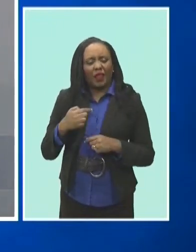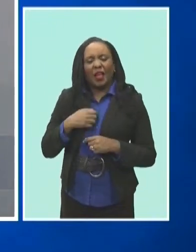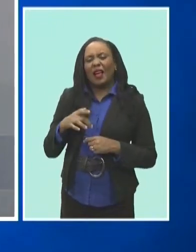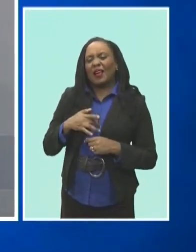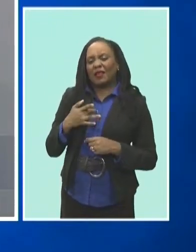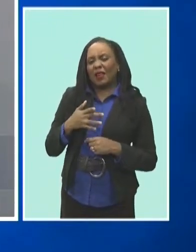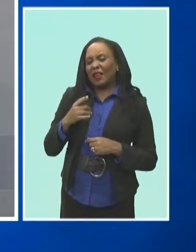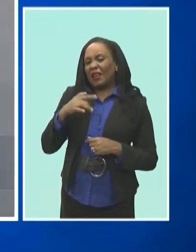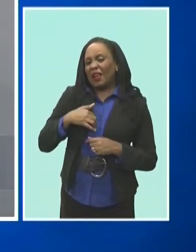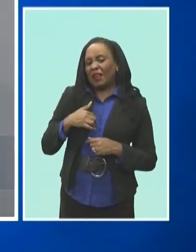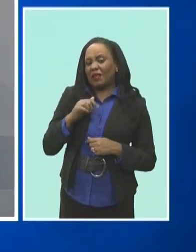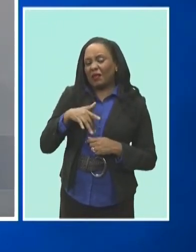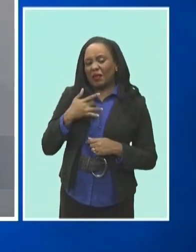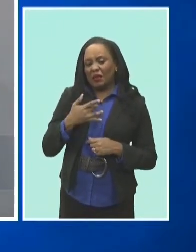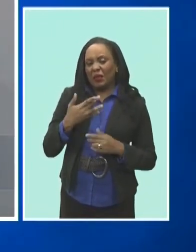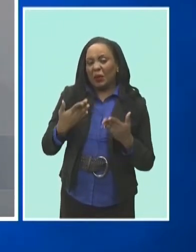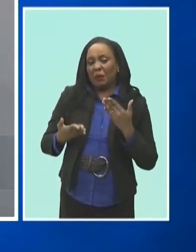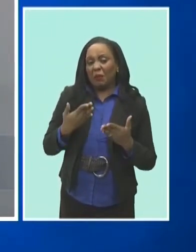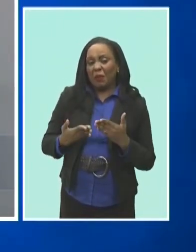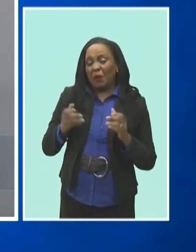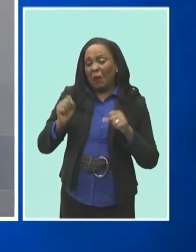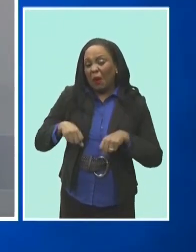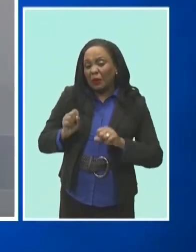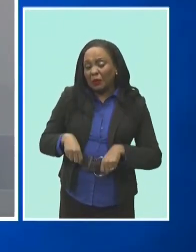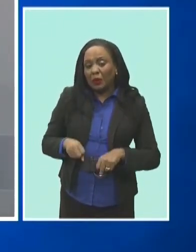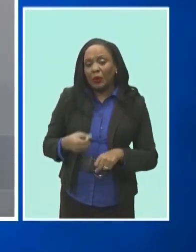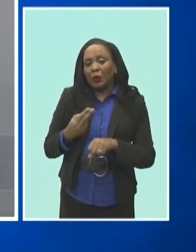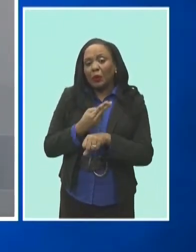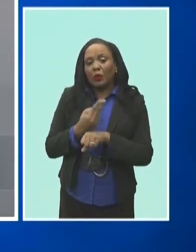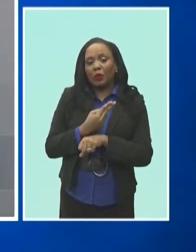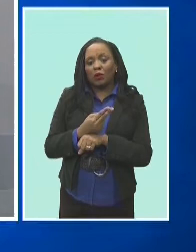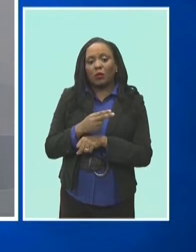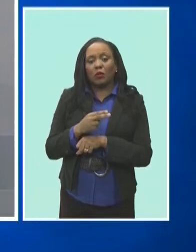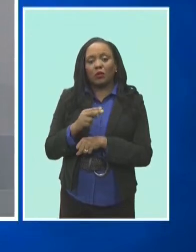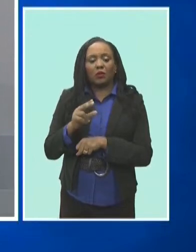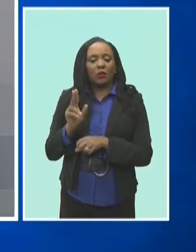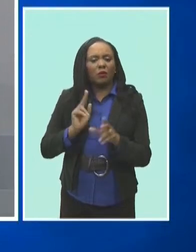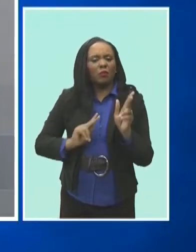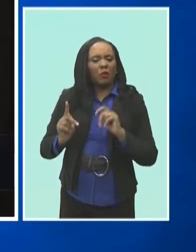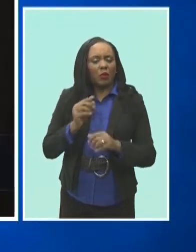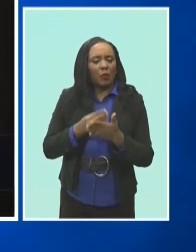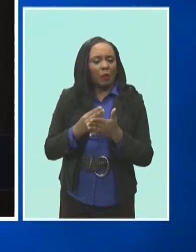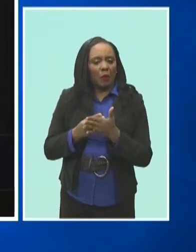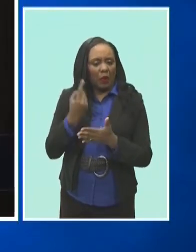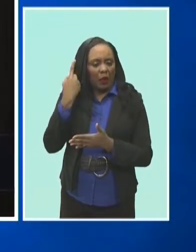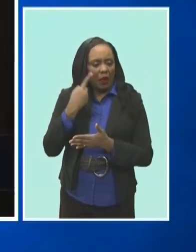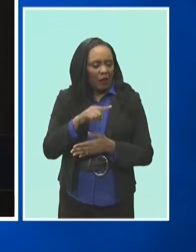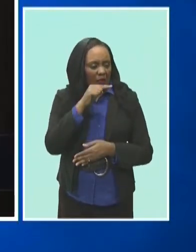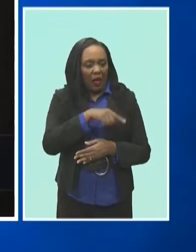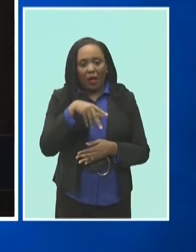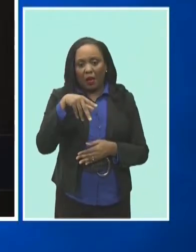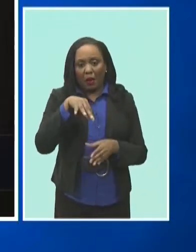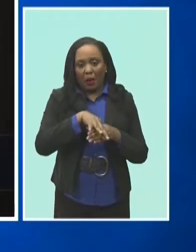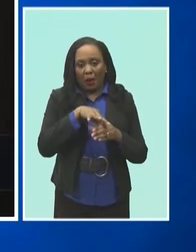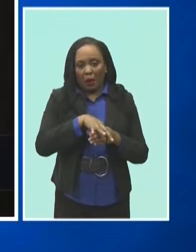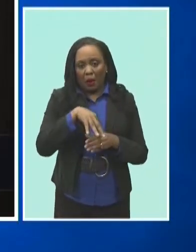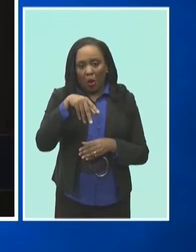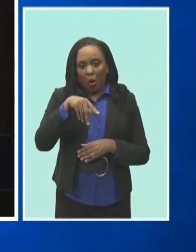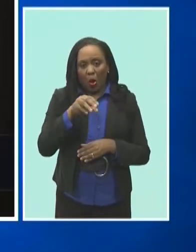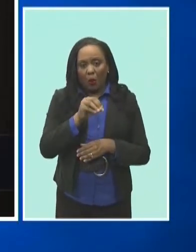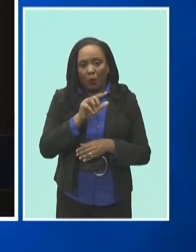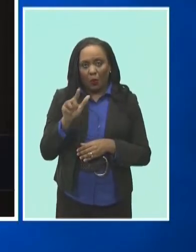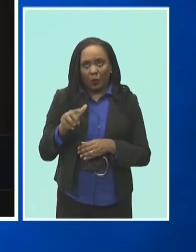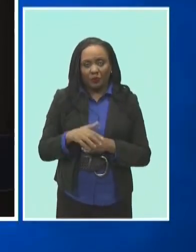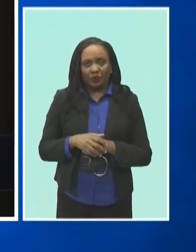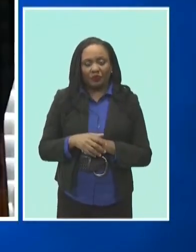this too. But this is an APNU poll. The findings of the poll were leaked to the government-controlled Guyana Chronicle newspaper